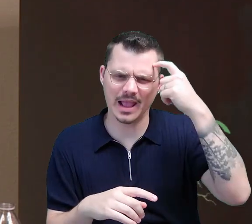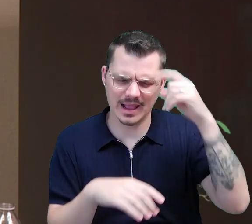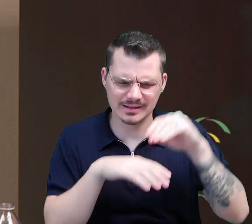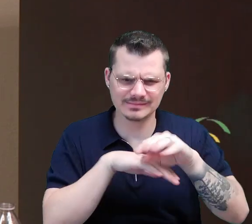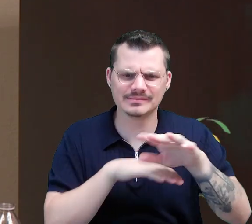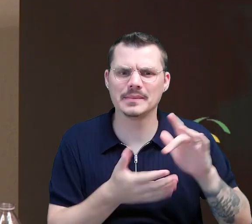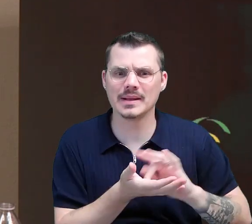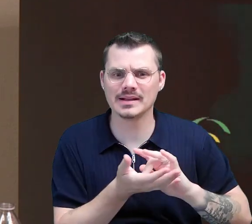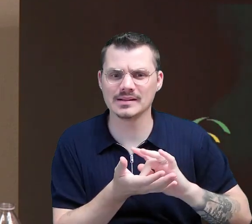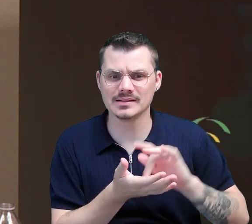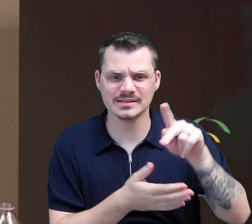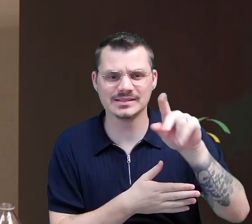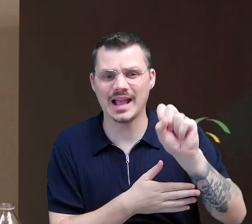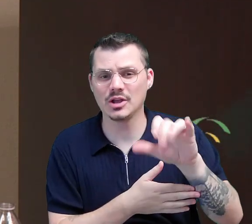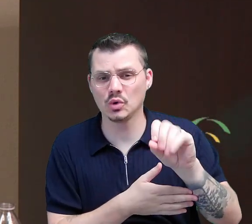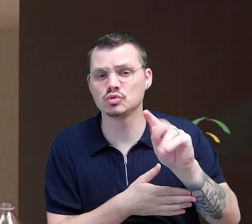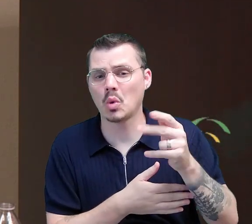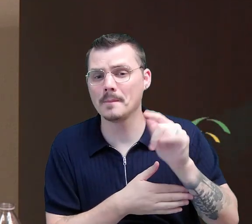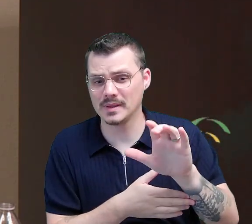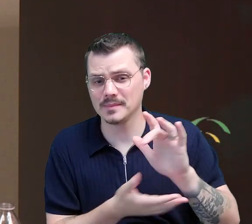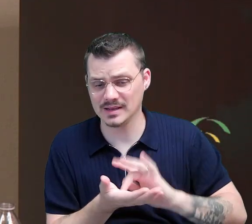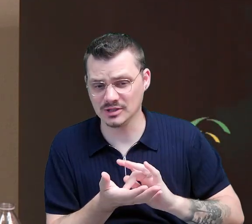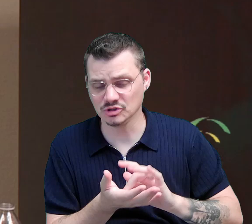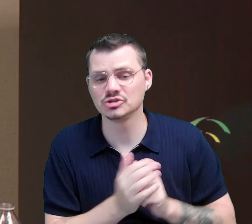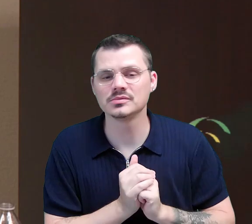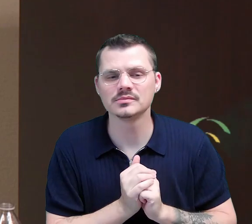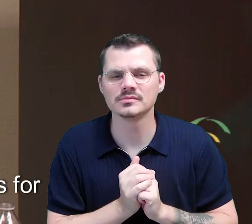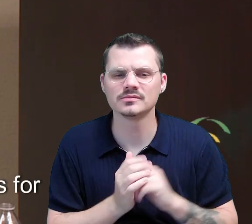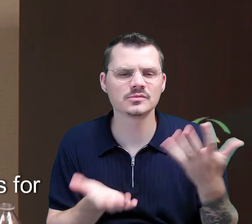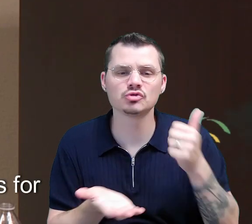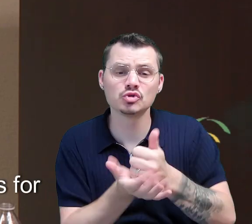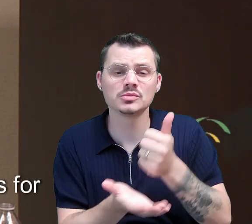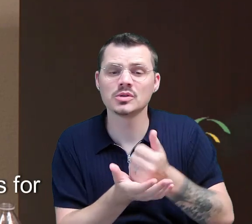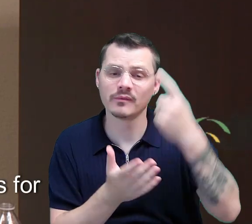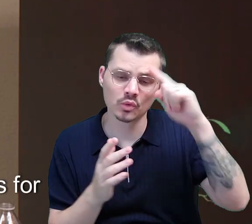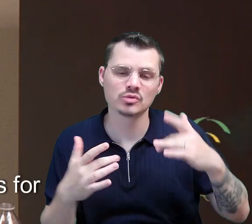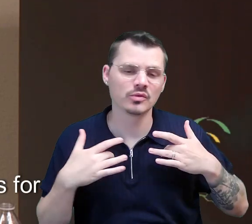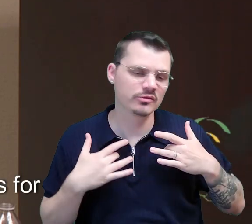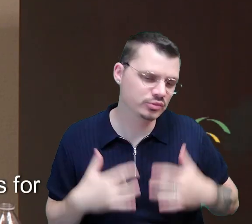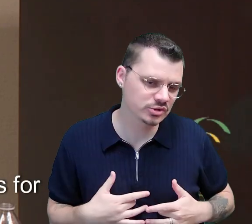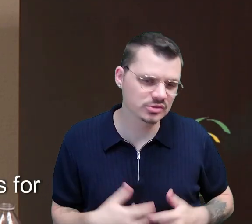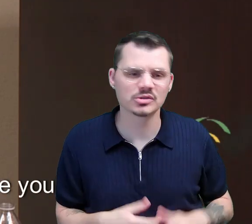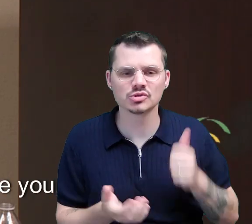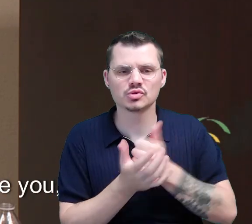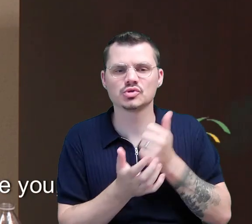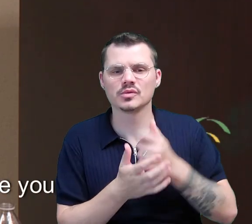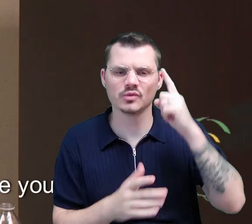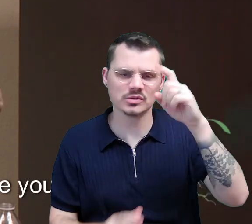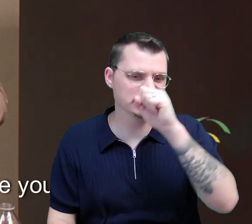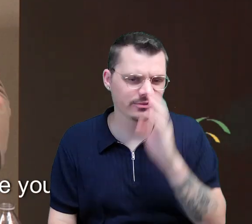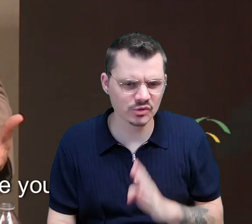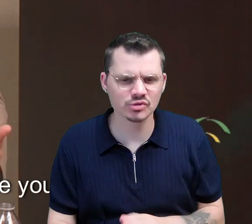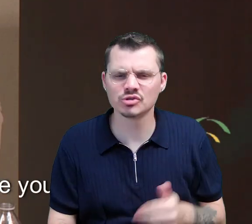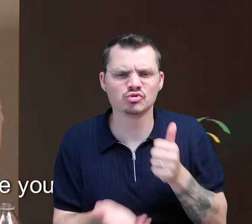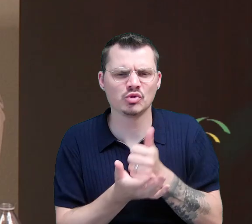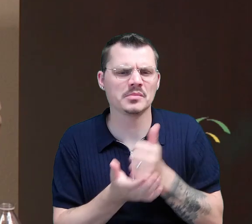psychotropic medications, as in treatments for depression, treatments for schizophrenia, treatments